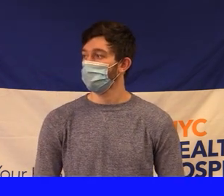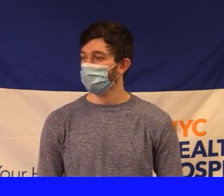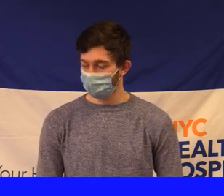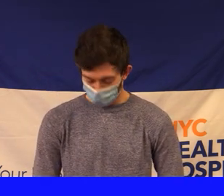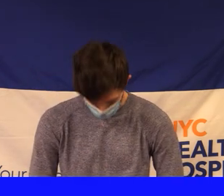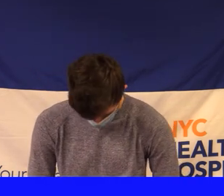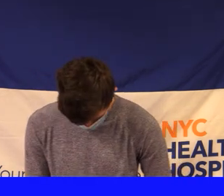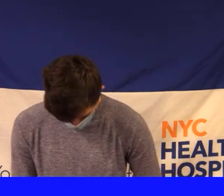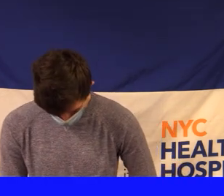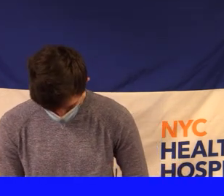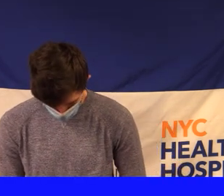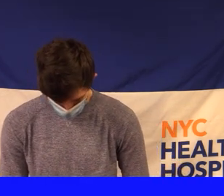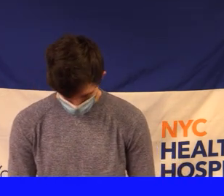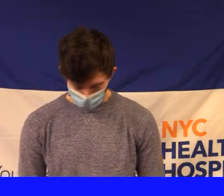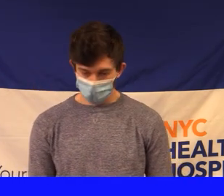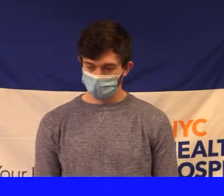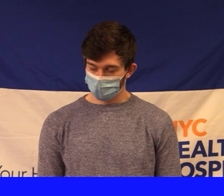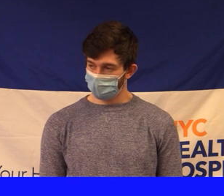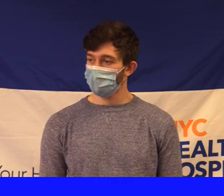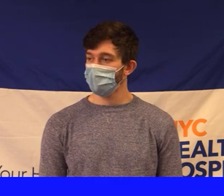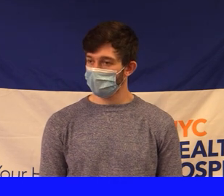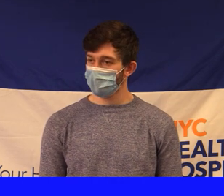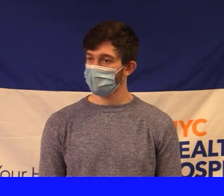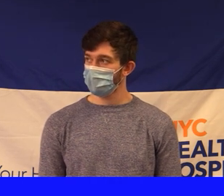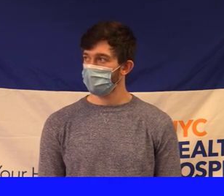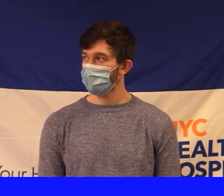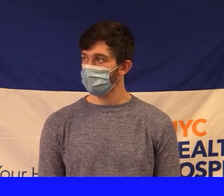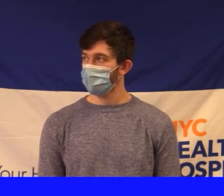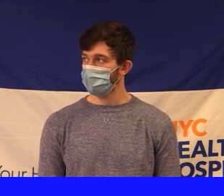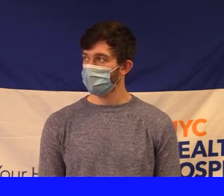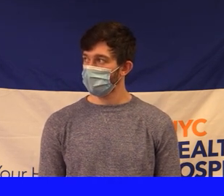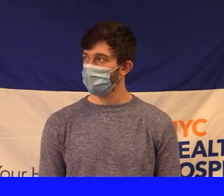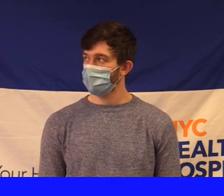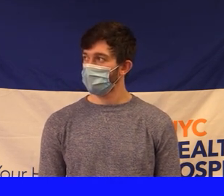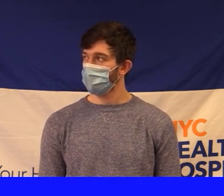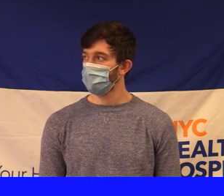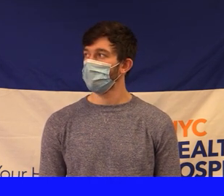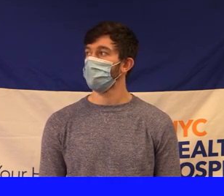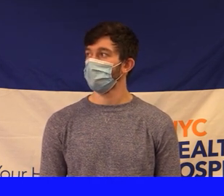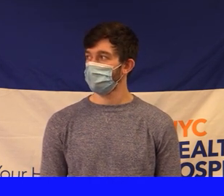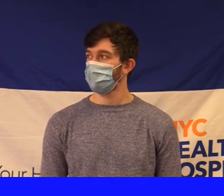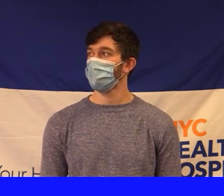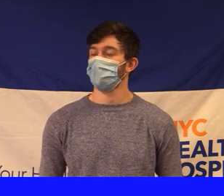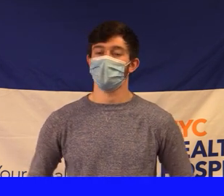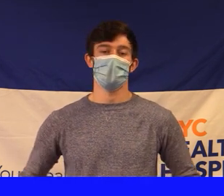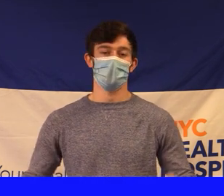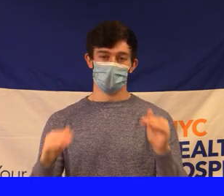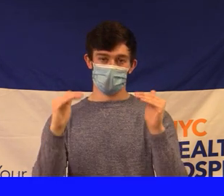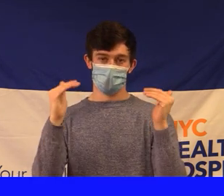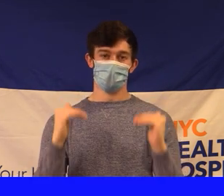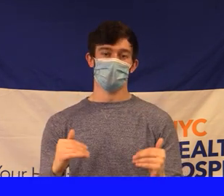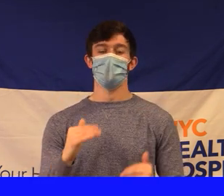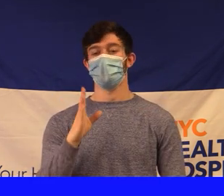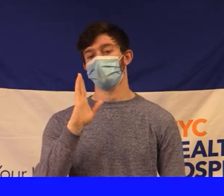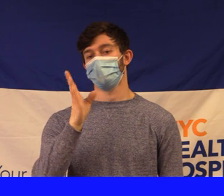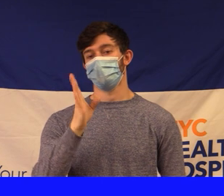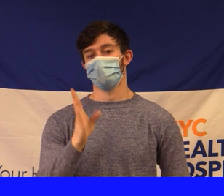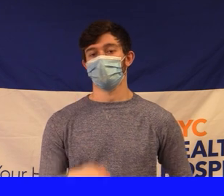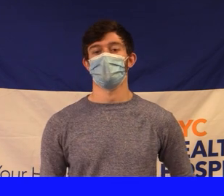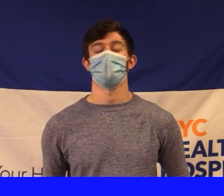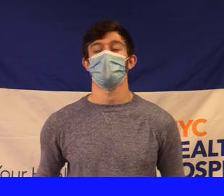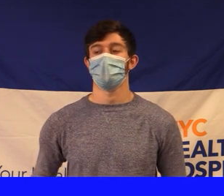unanimous. Thank you. Thanks so much. All right. If we can, then let's go on to the next presentation or next